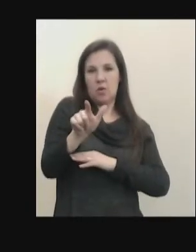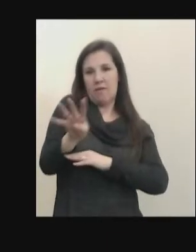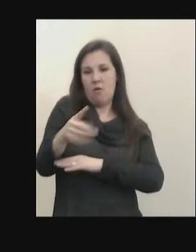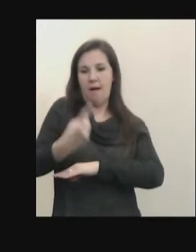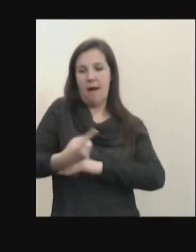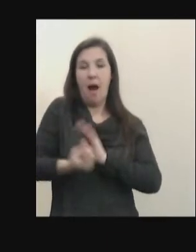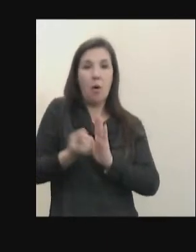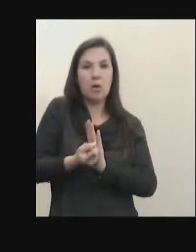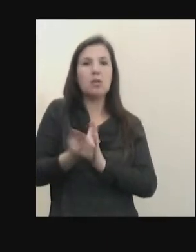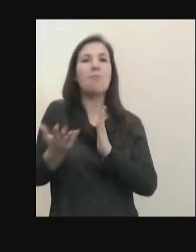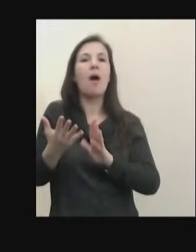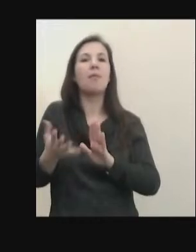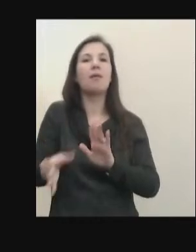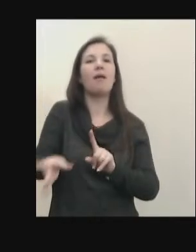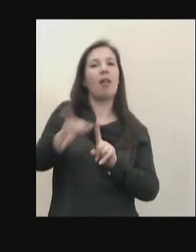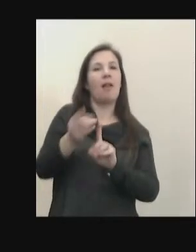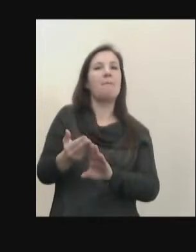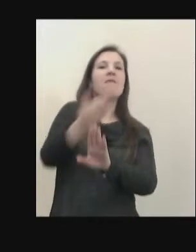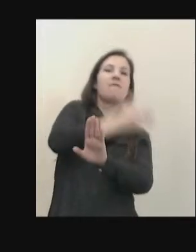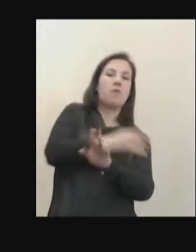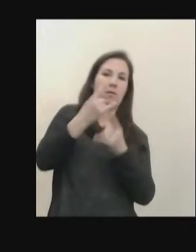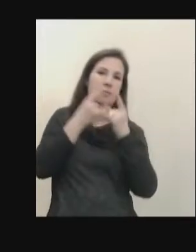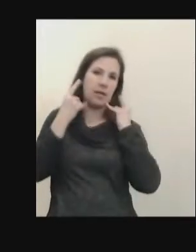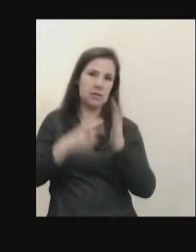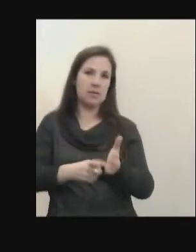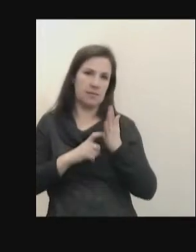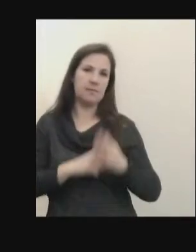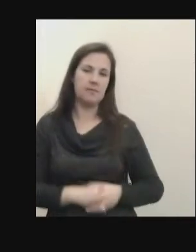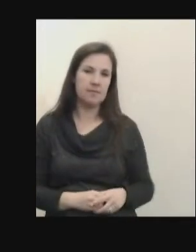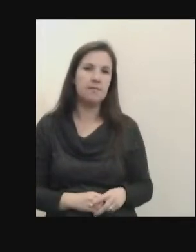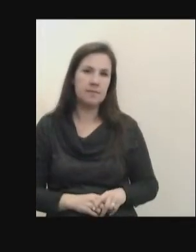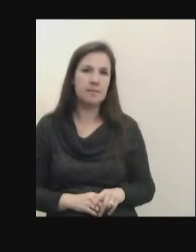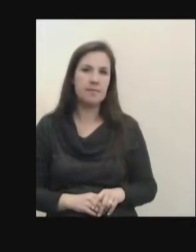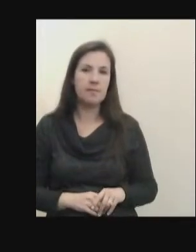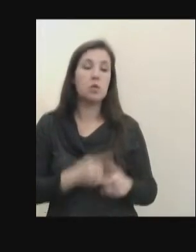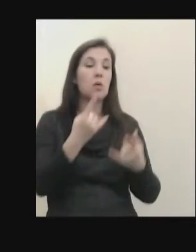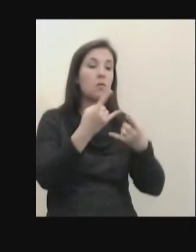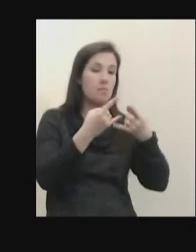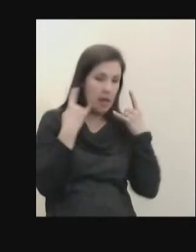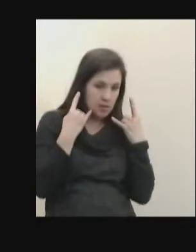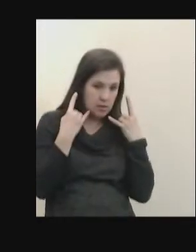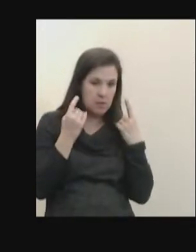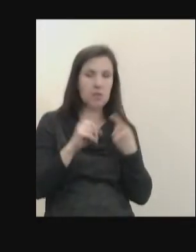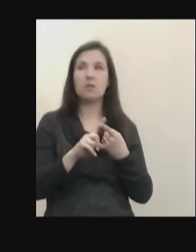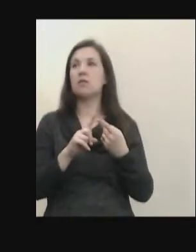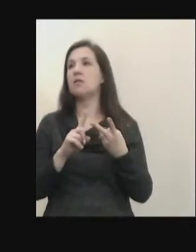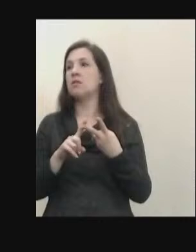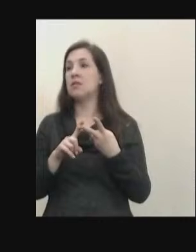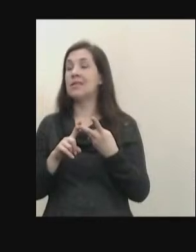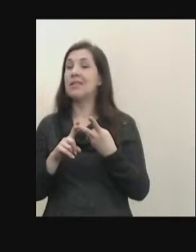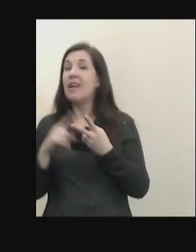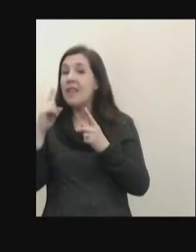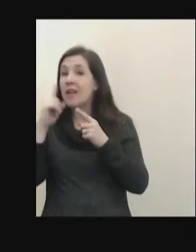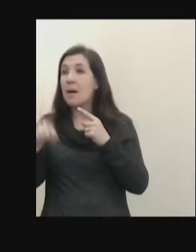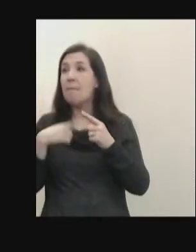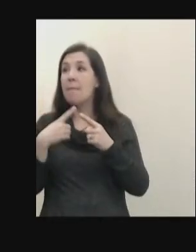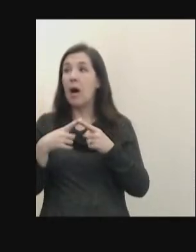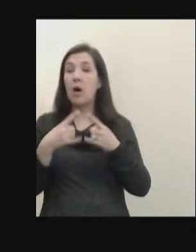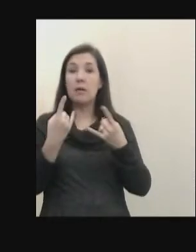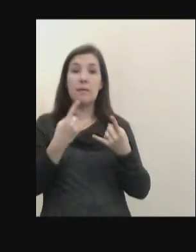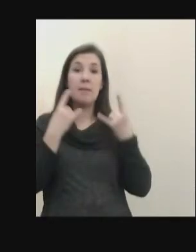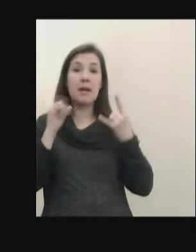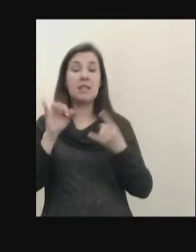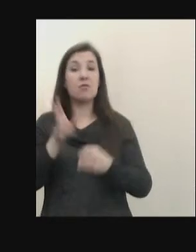it before the mask mandate went into effect. So wear your mask. You might even want to think about wearing masks if you're joining your